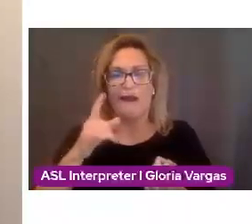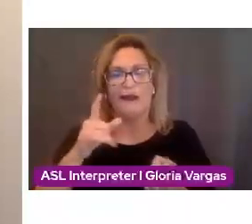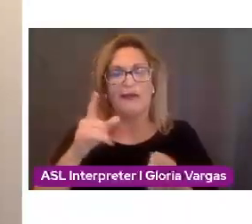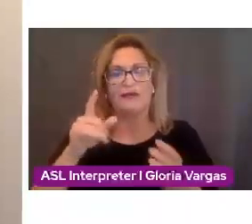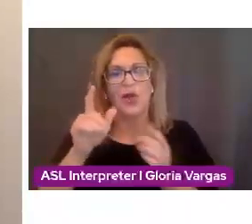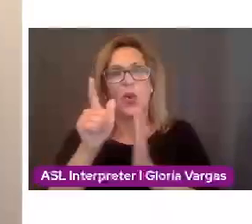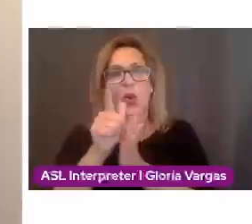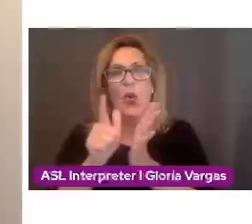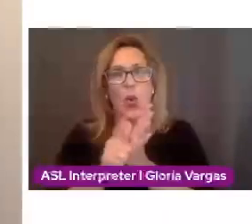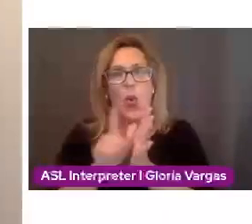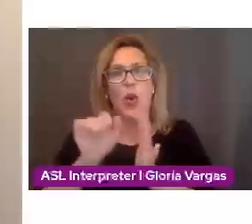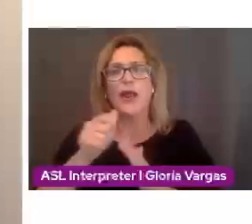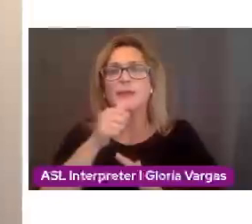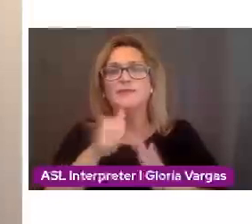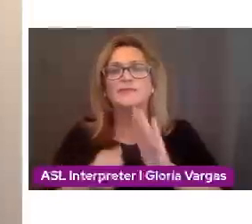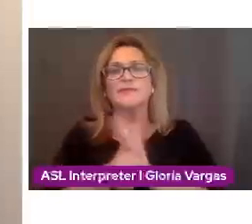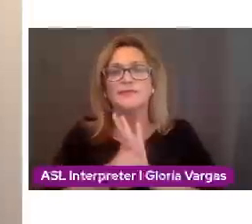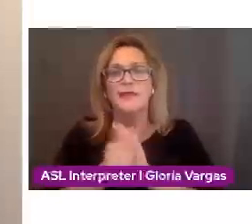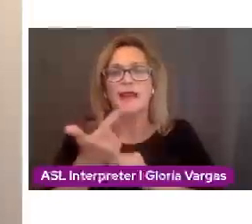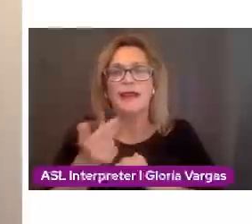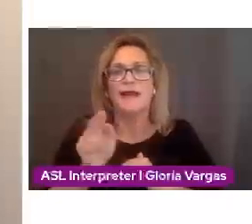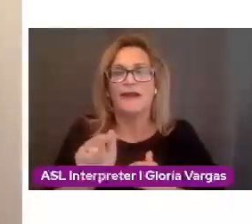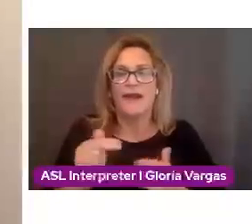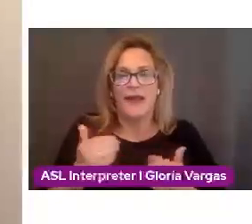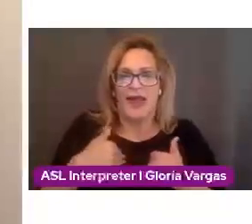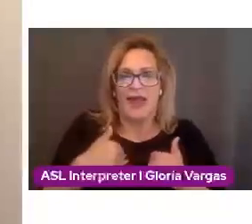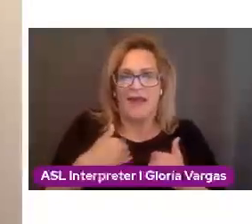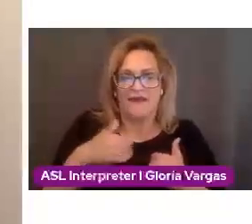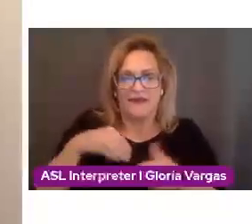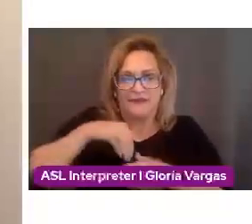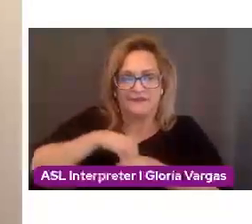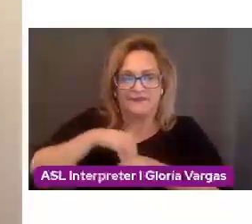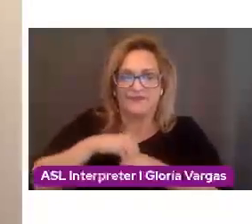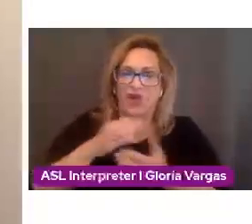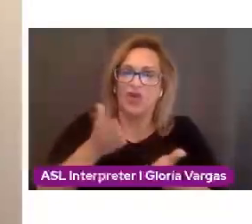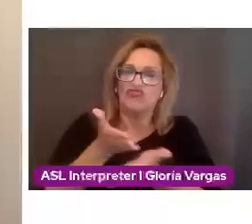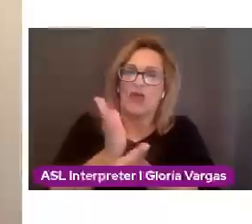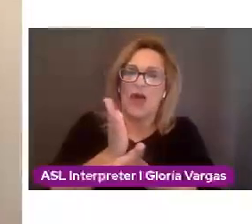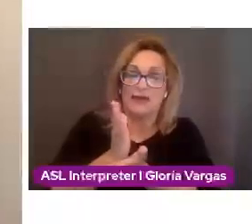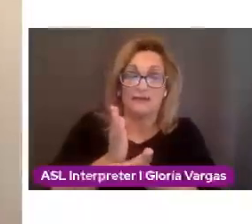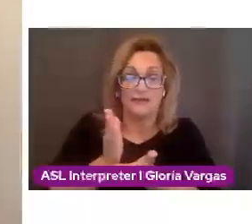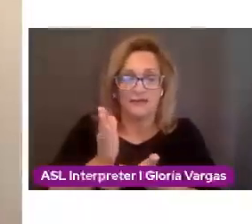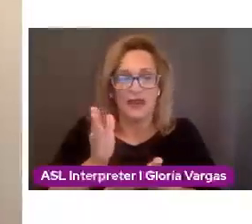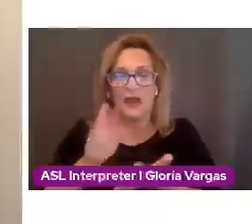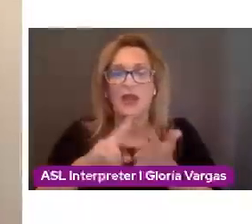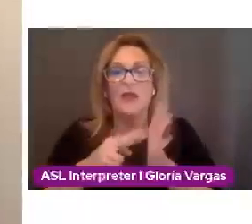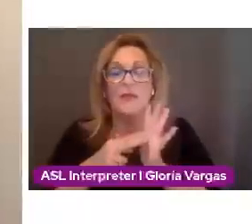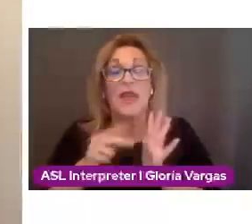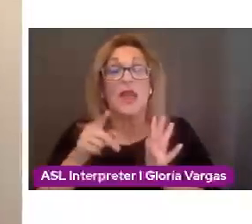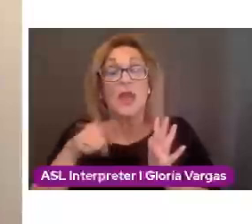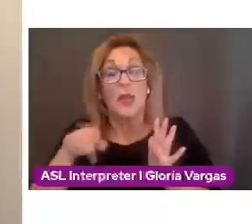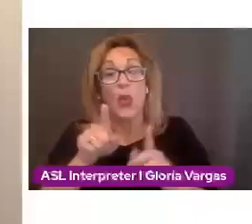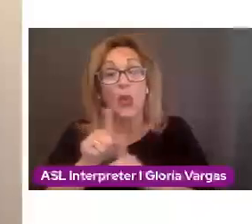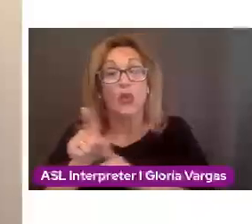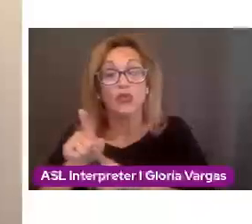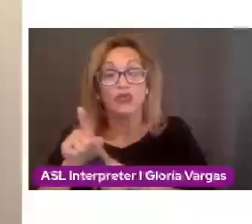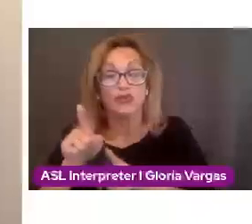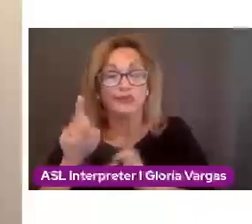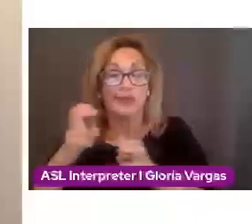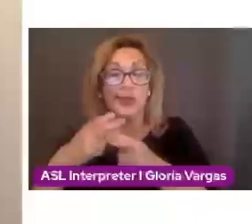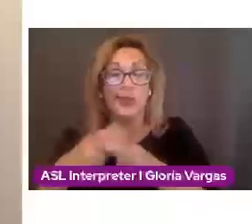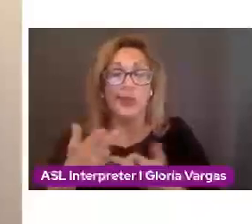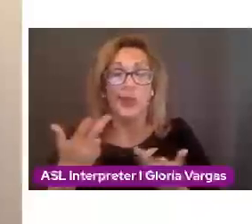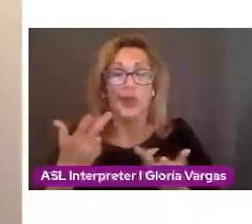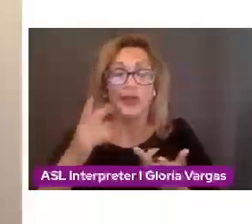then, so they did that on Thursday. And then on Friday, they ruled that you can violate a person's constitutional right in order to uphold a quote